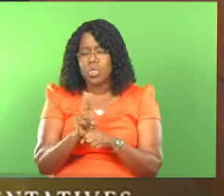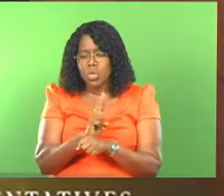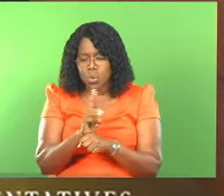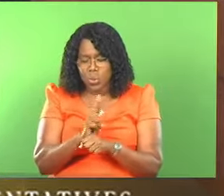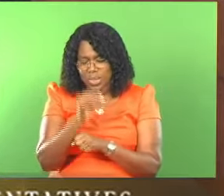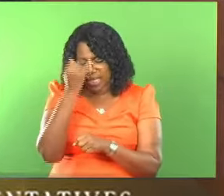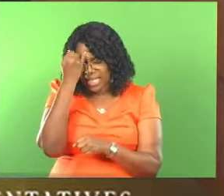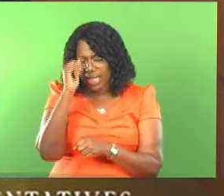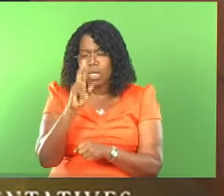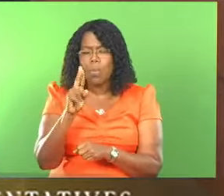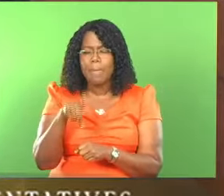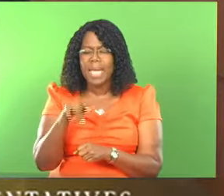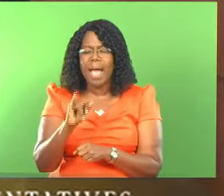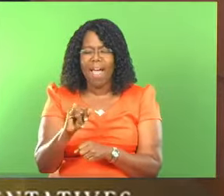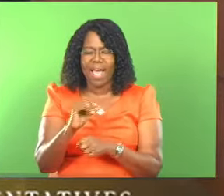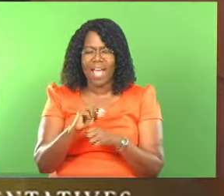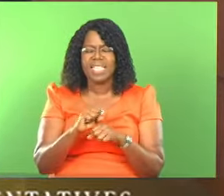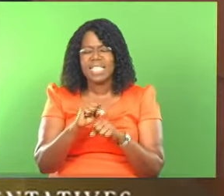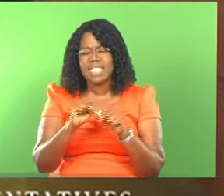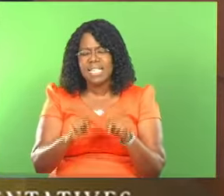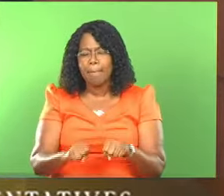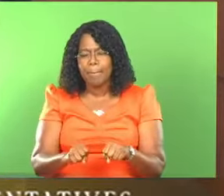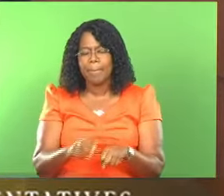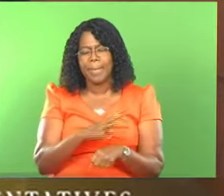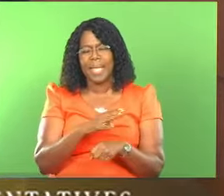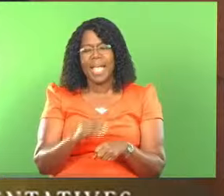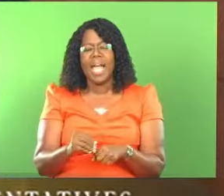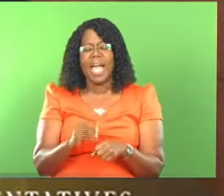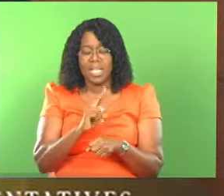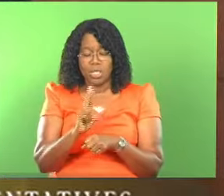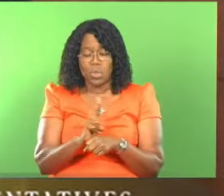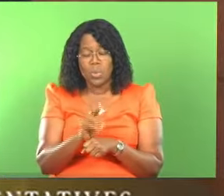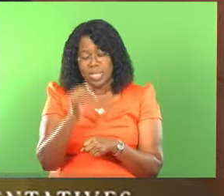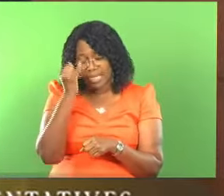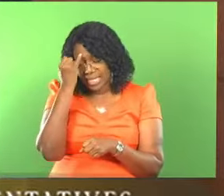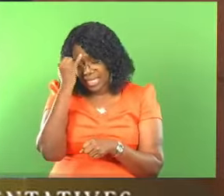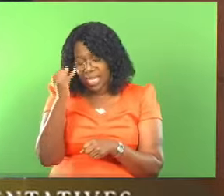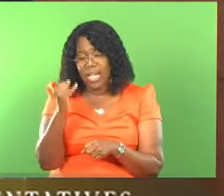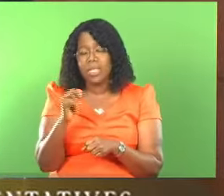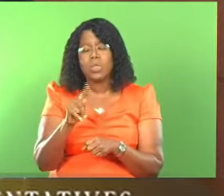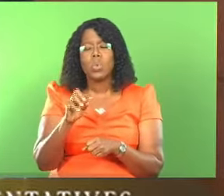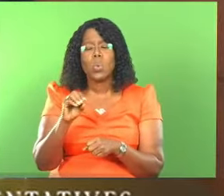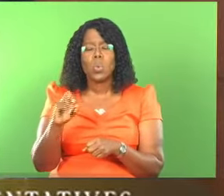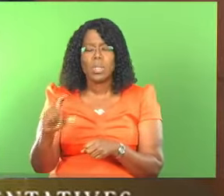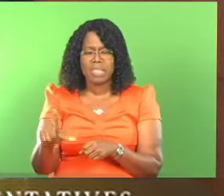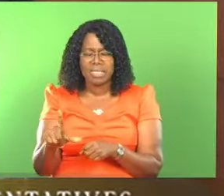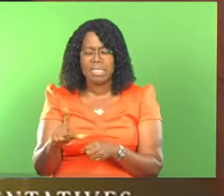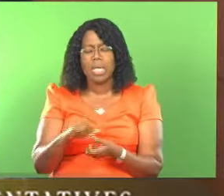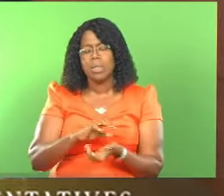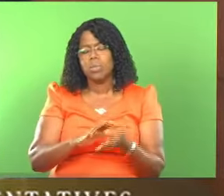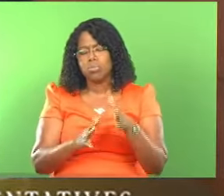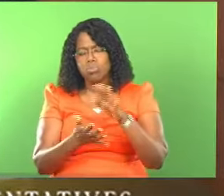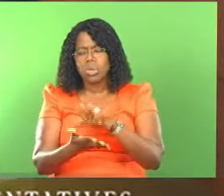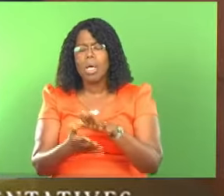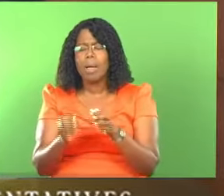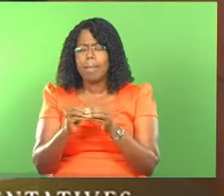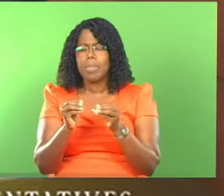stack tools such as Aadhaar and DigiLocker to modernize public